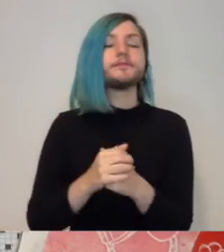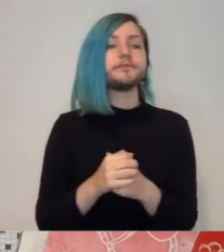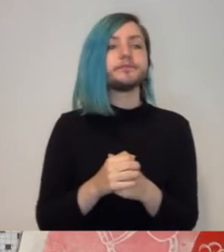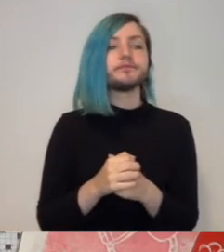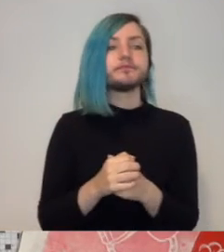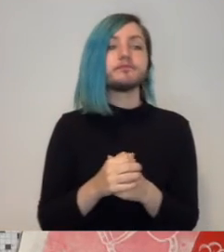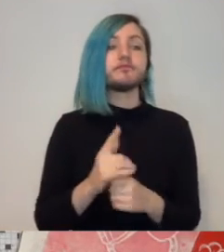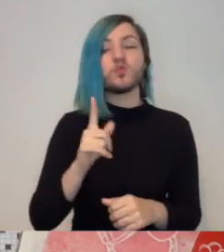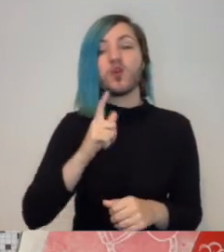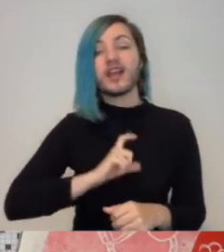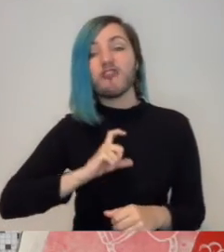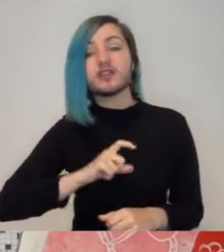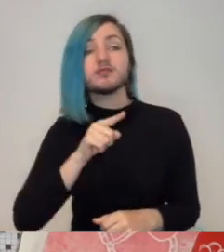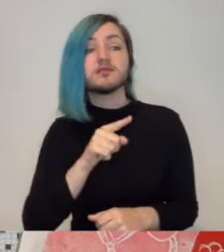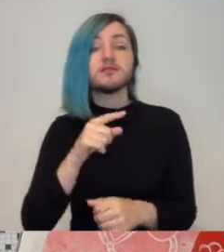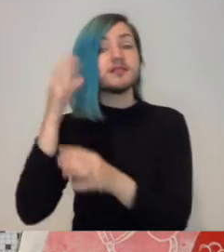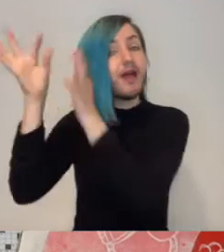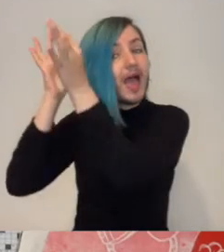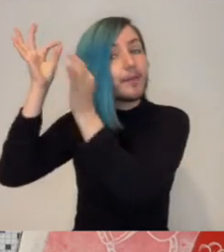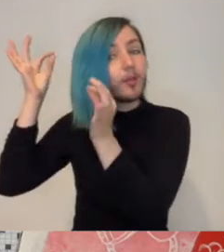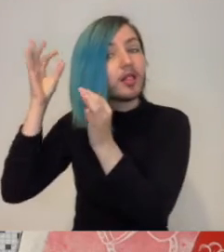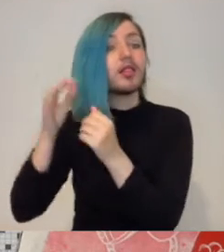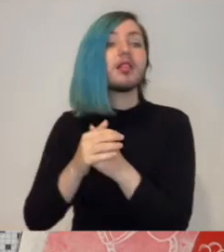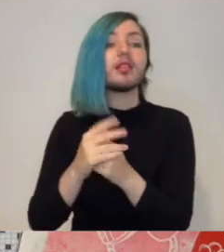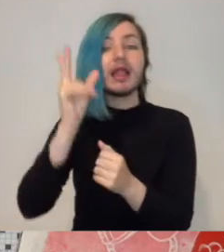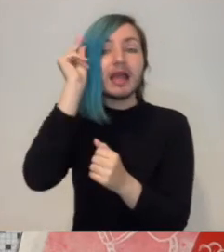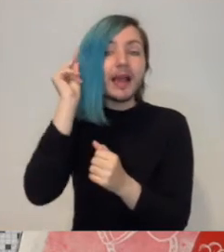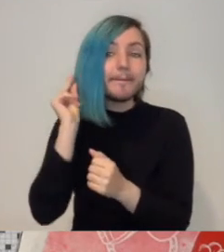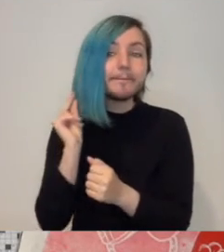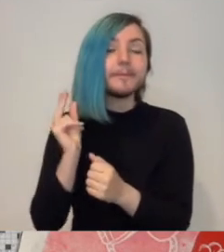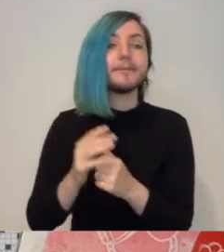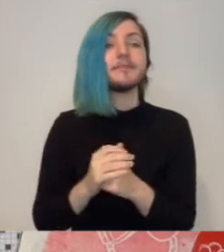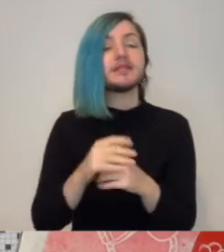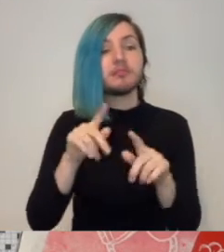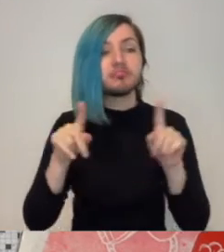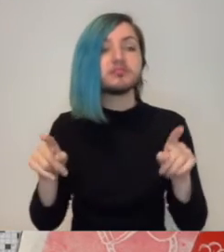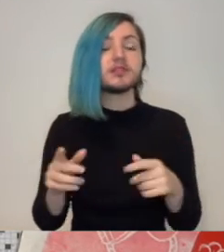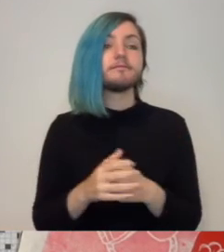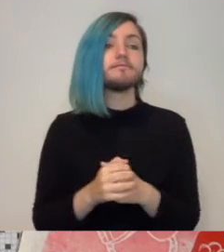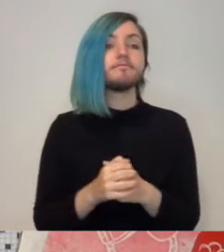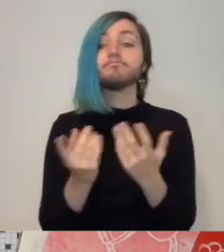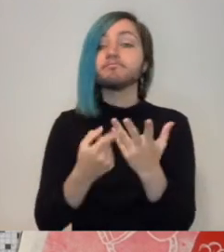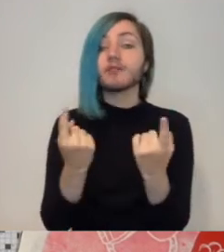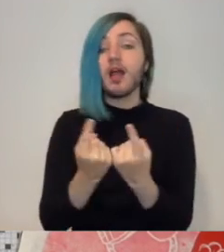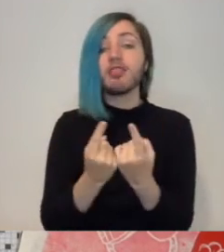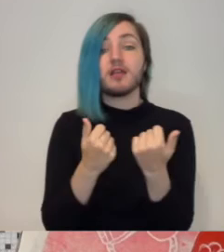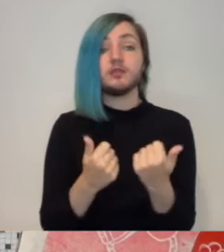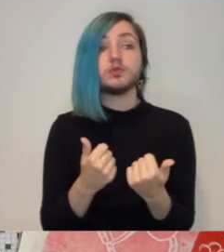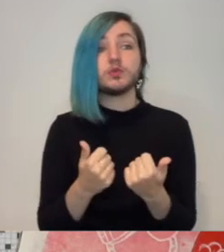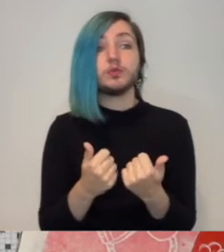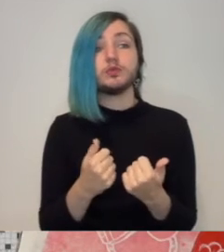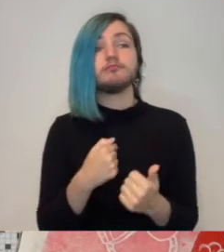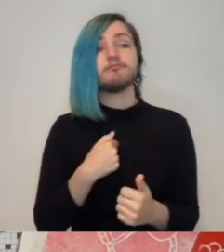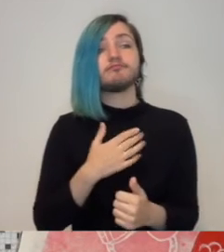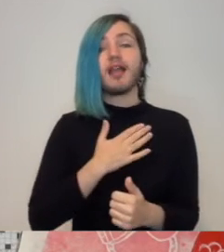So we've got a character here, we've got some hair bubbles, hair clips and stuff. And another thing that's quite cool is that I